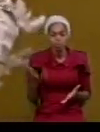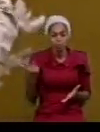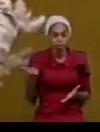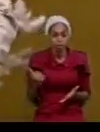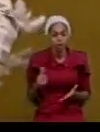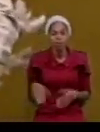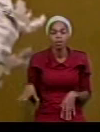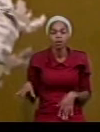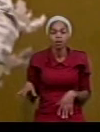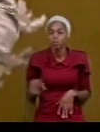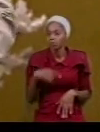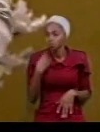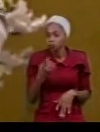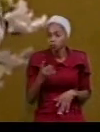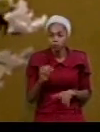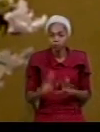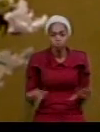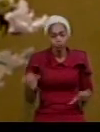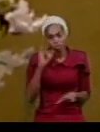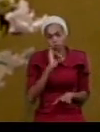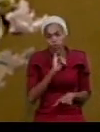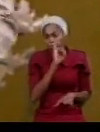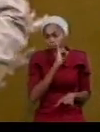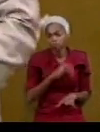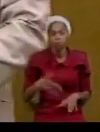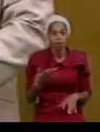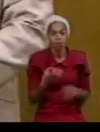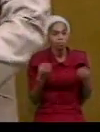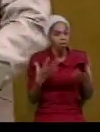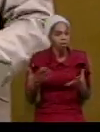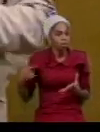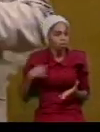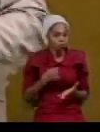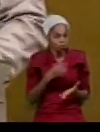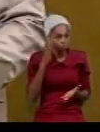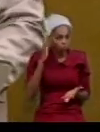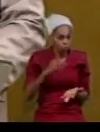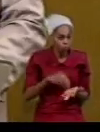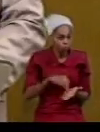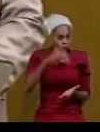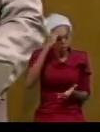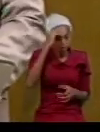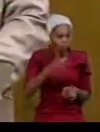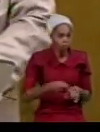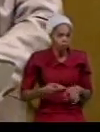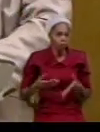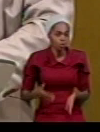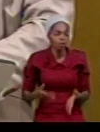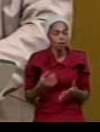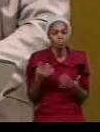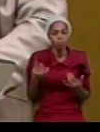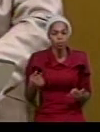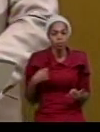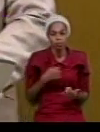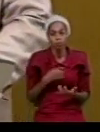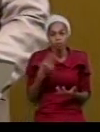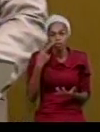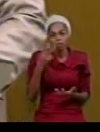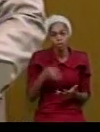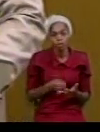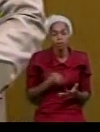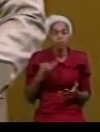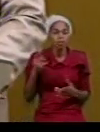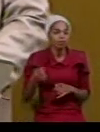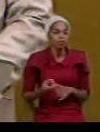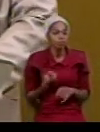many lessons we as contemporary believers need to learn from it. And we look at it from the lens of the sacrifice of